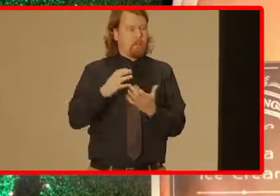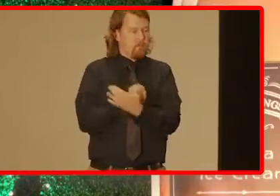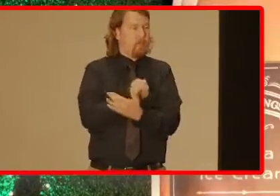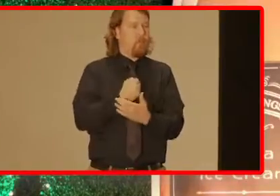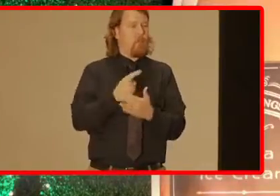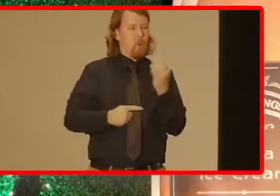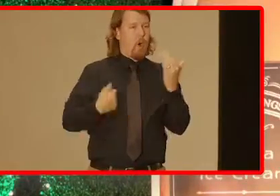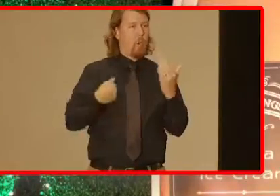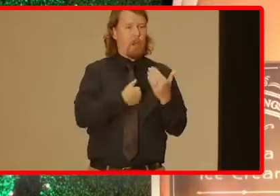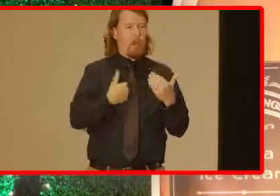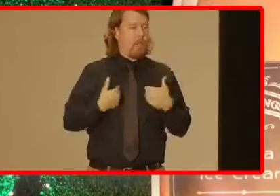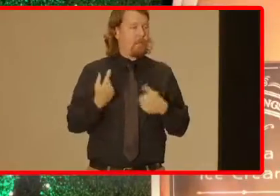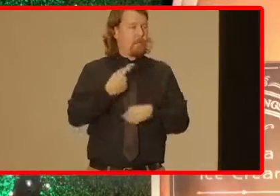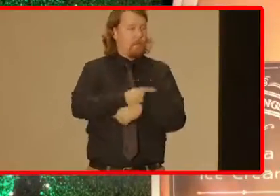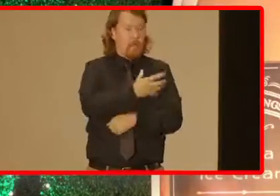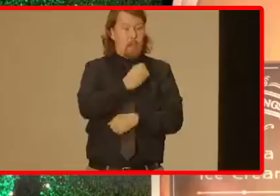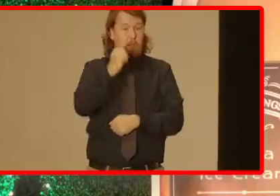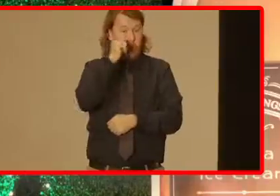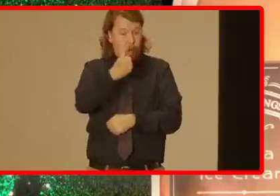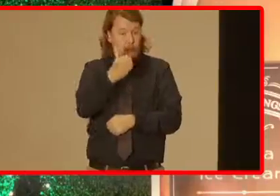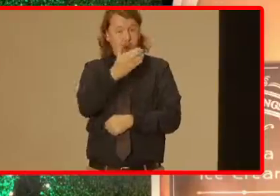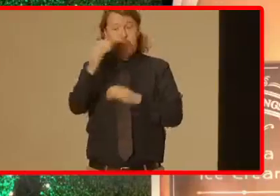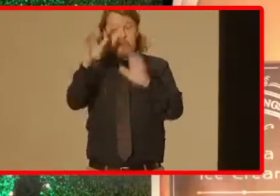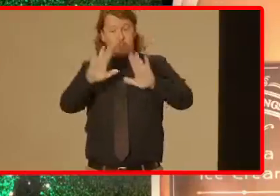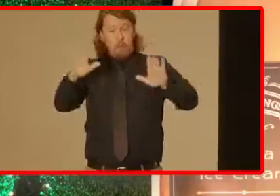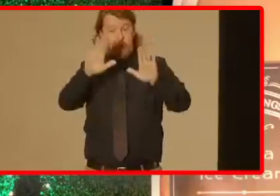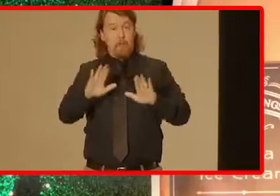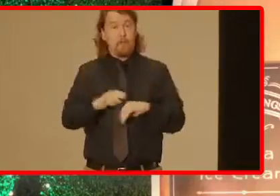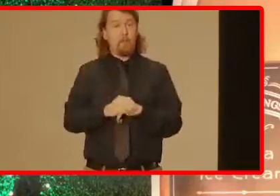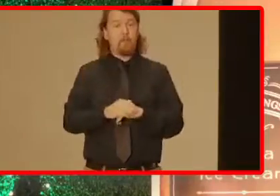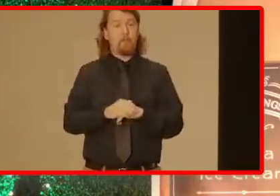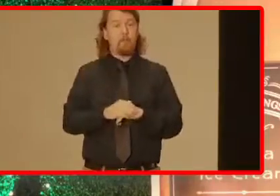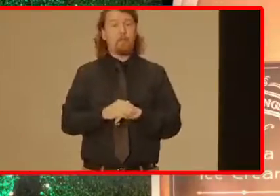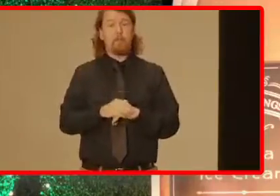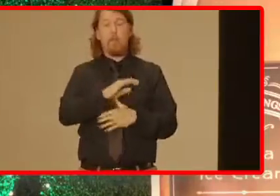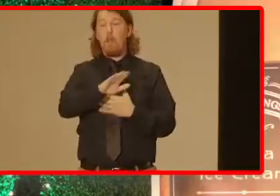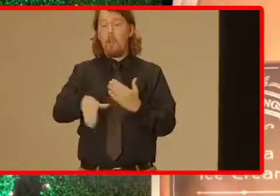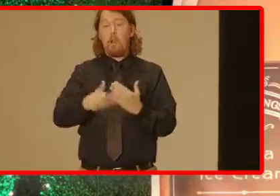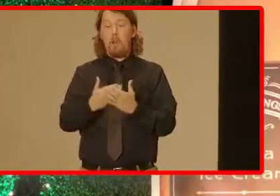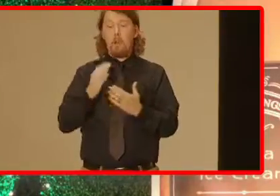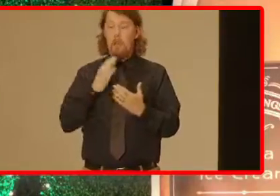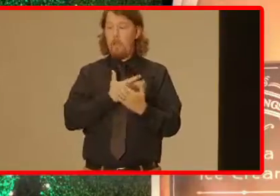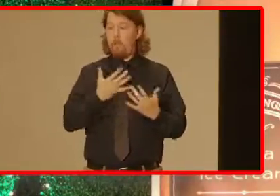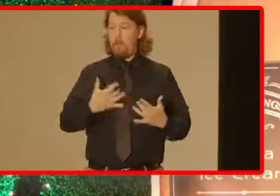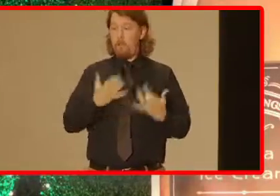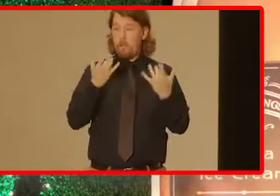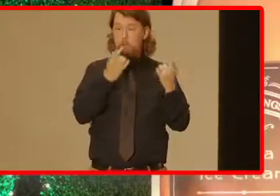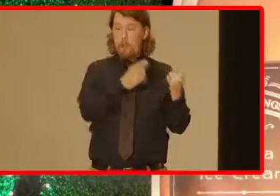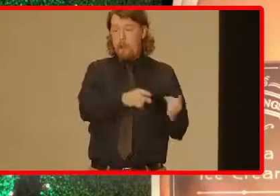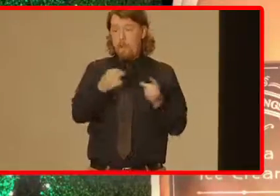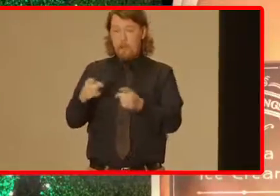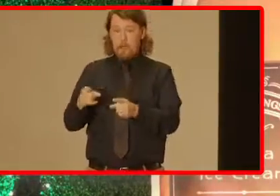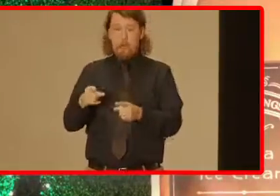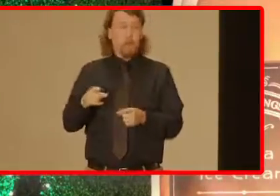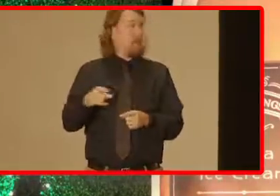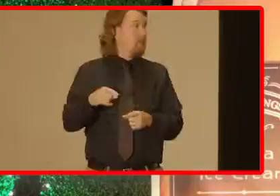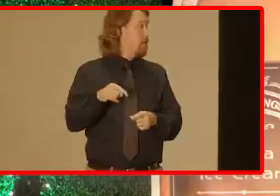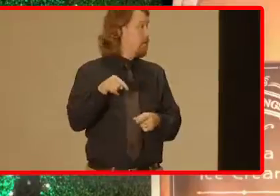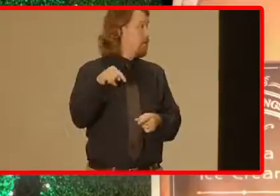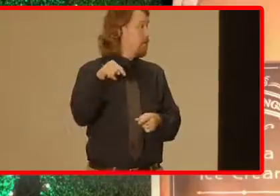we'll have tomorrow and on Sunday. All our events are happening, as we know, in this one